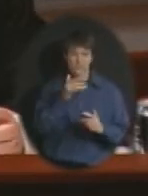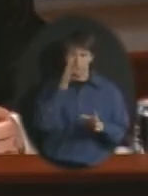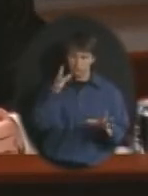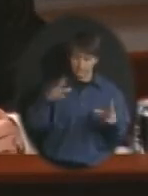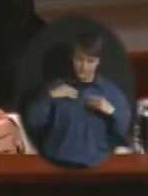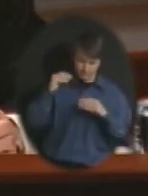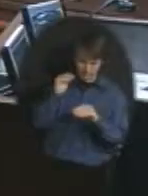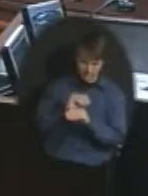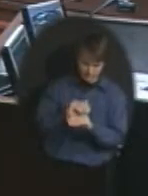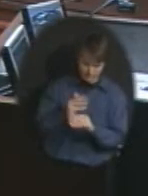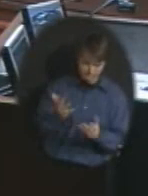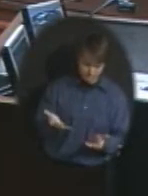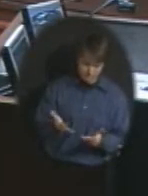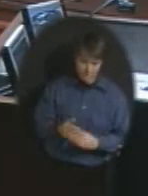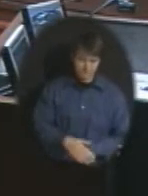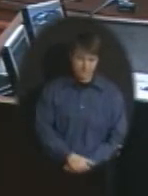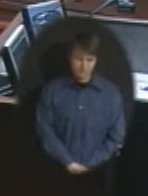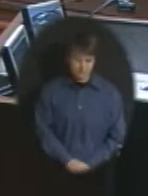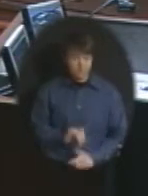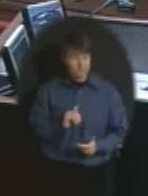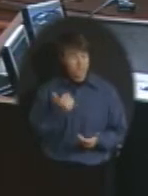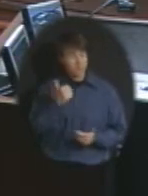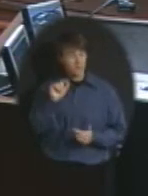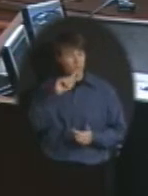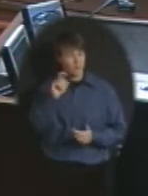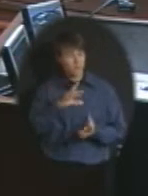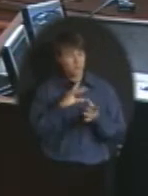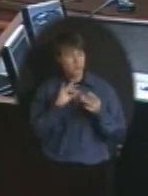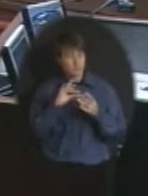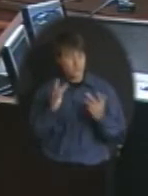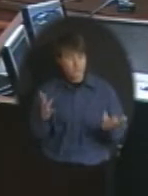All right, questions, comments?